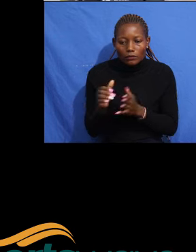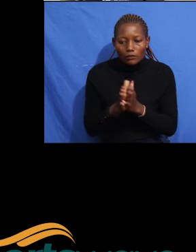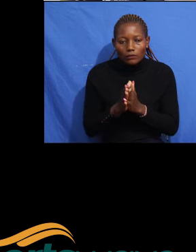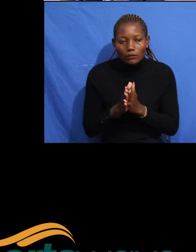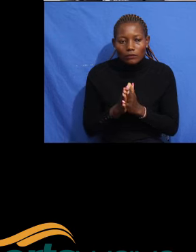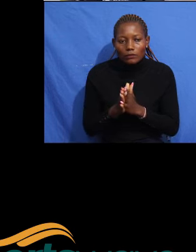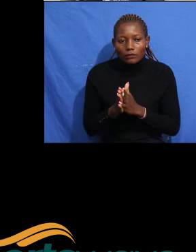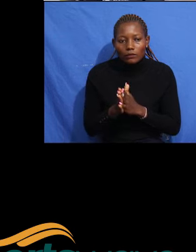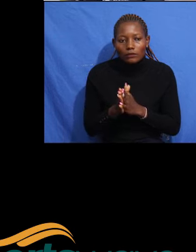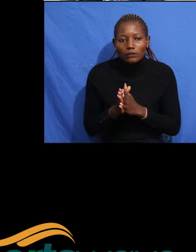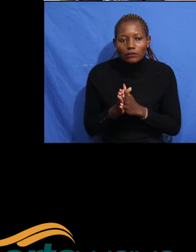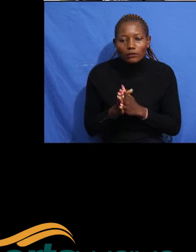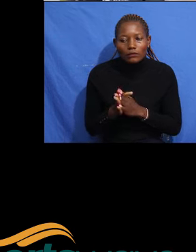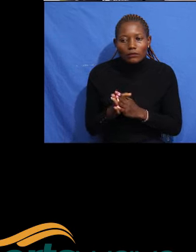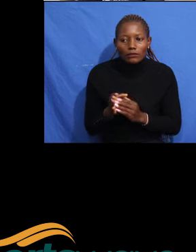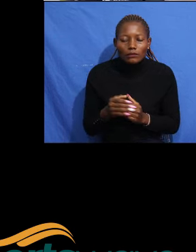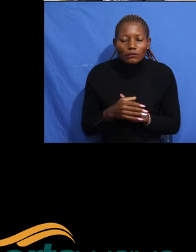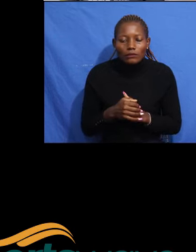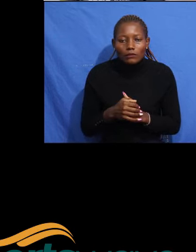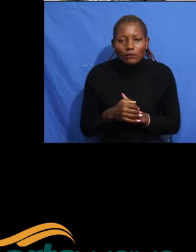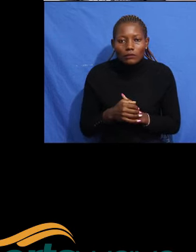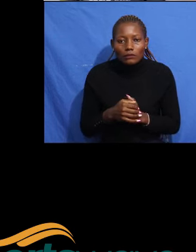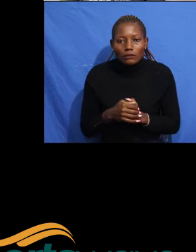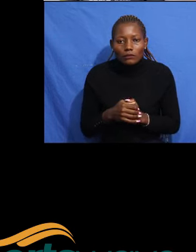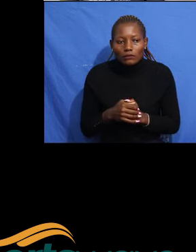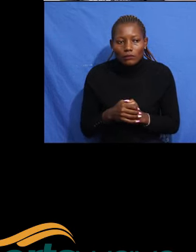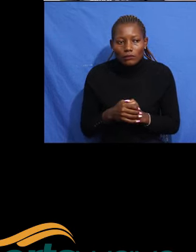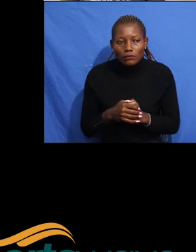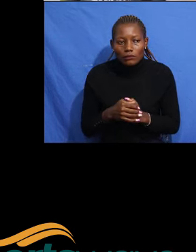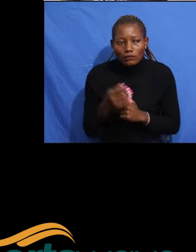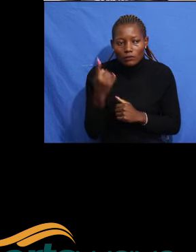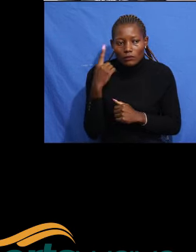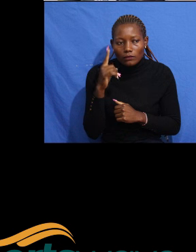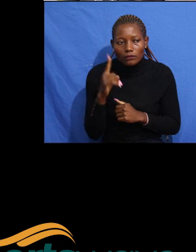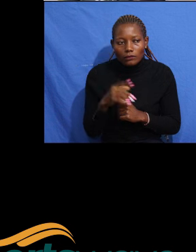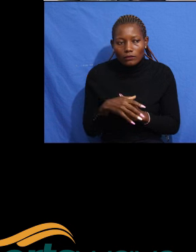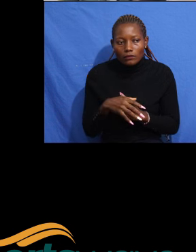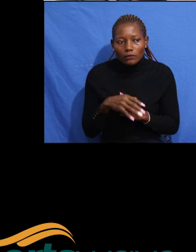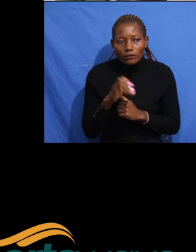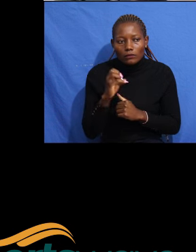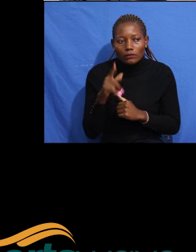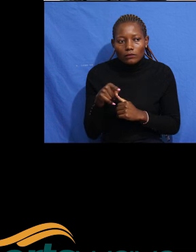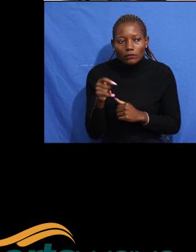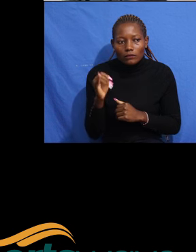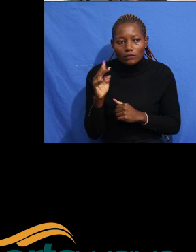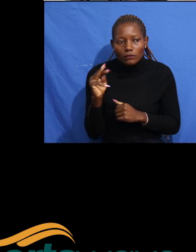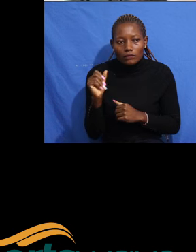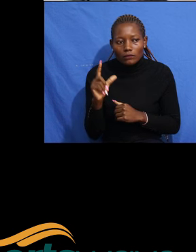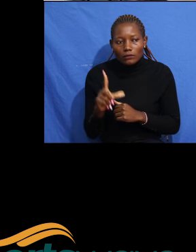recovery intervention for a optimal adaptation of your body.